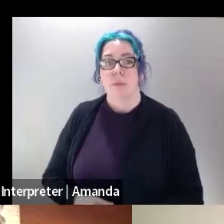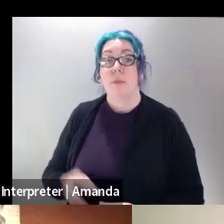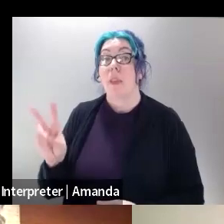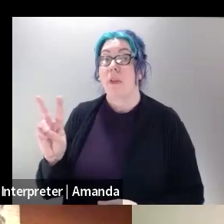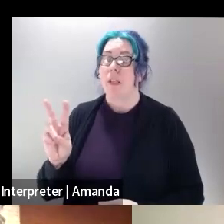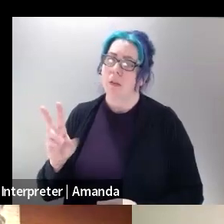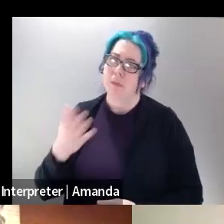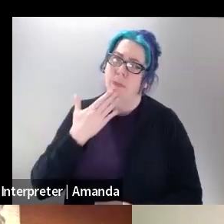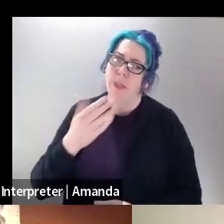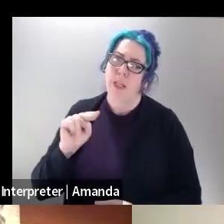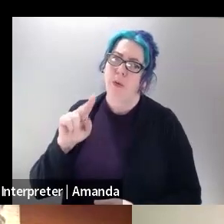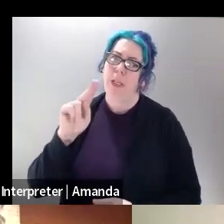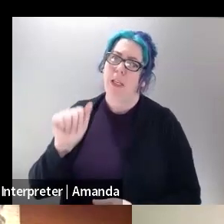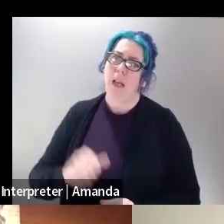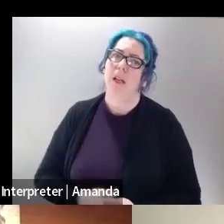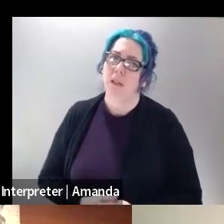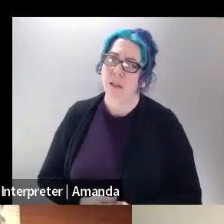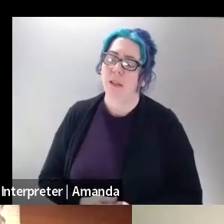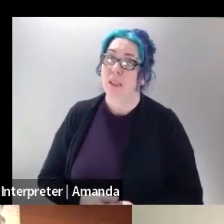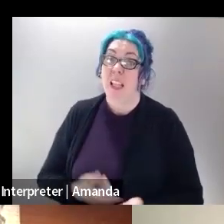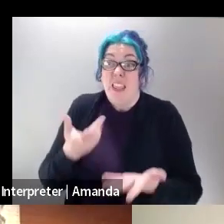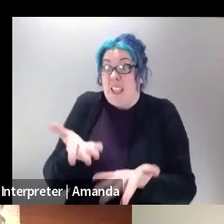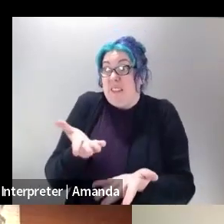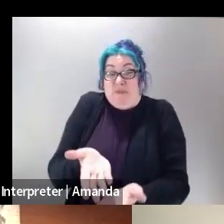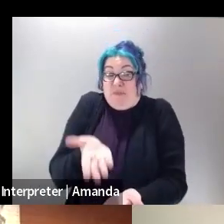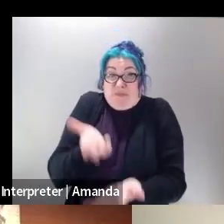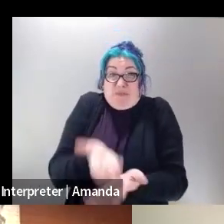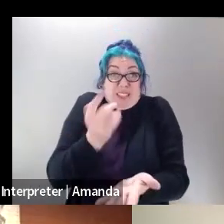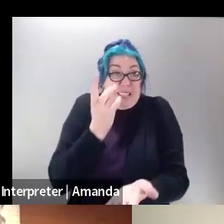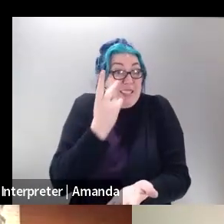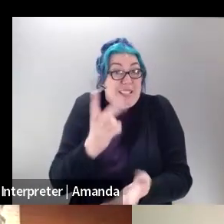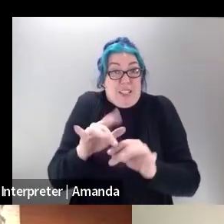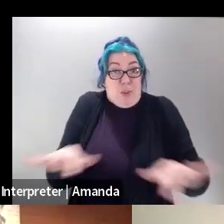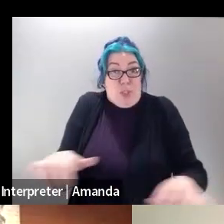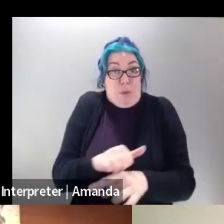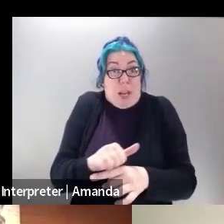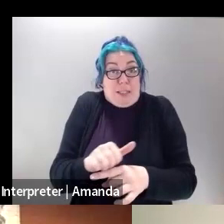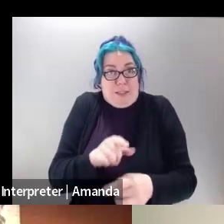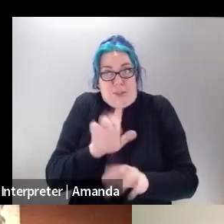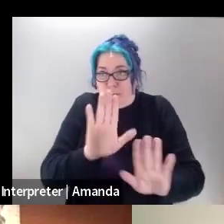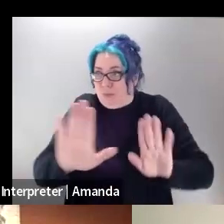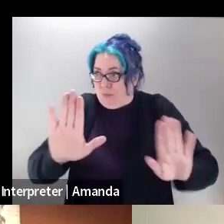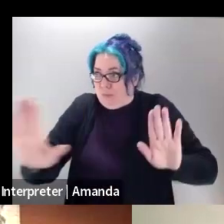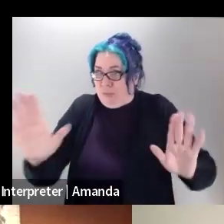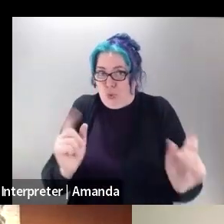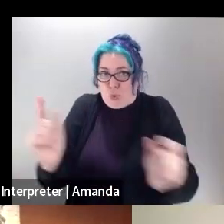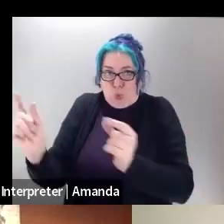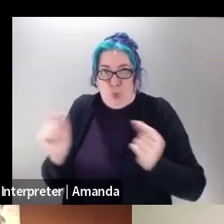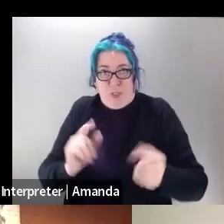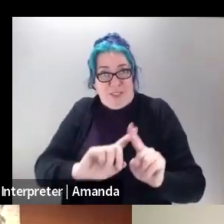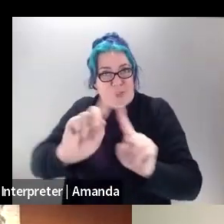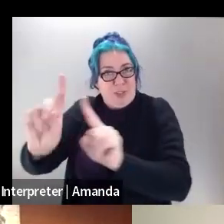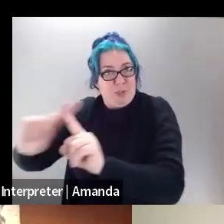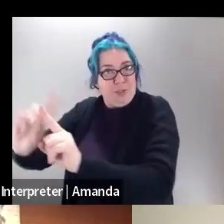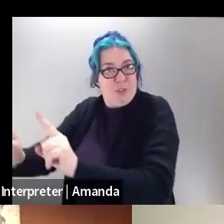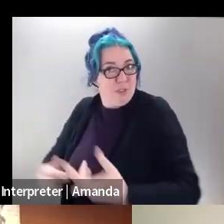We're witnessing diversity of practice in action. I love it. But I will say that what I'm hearing is